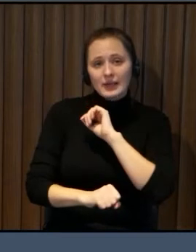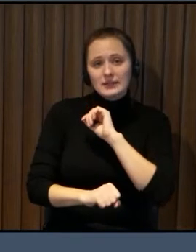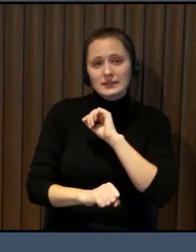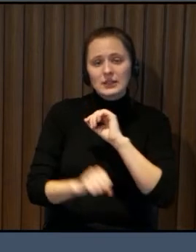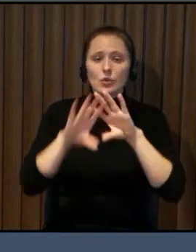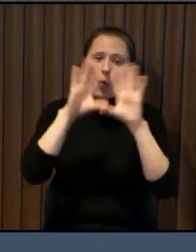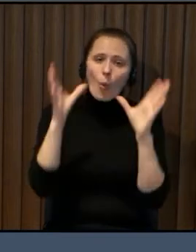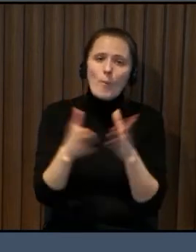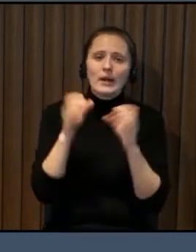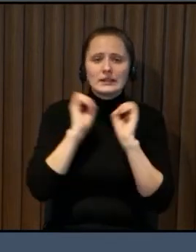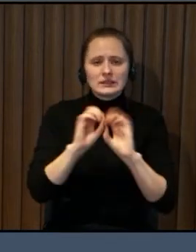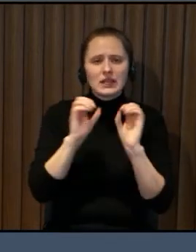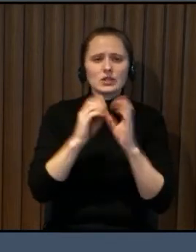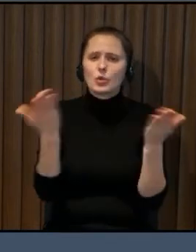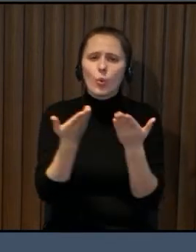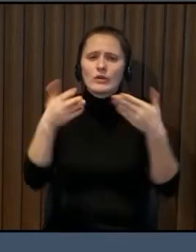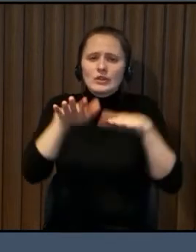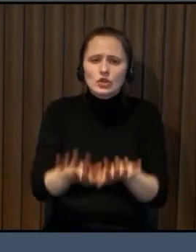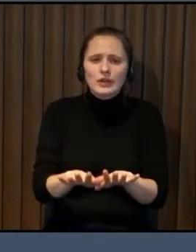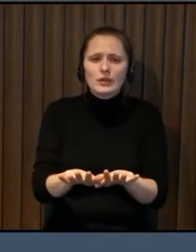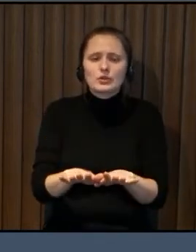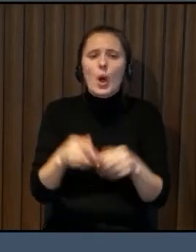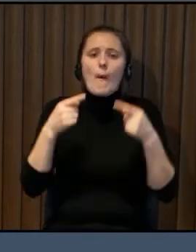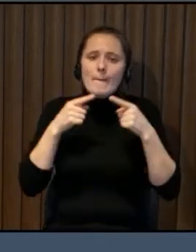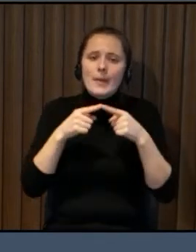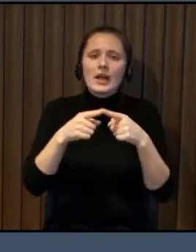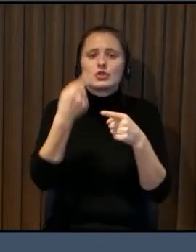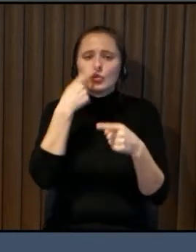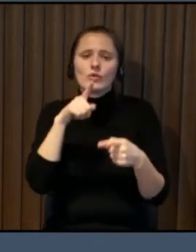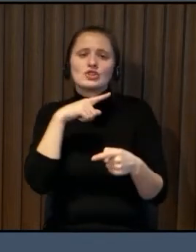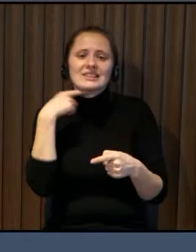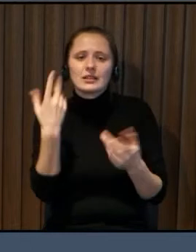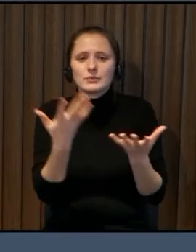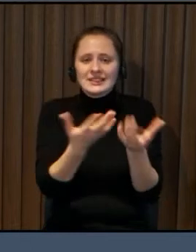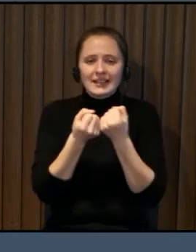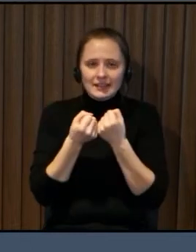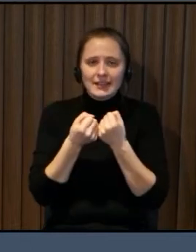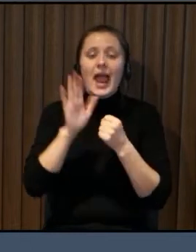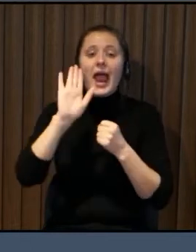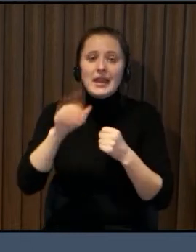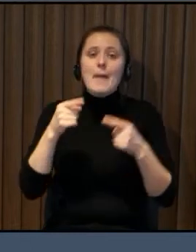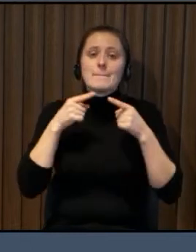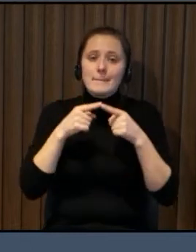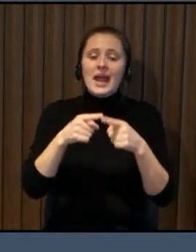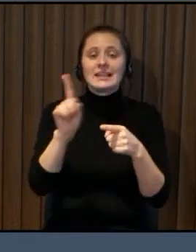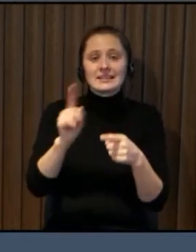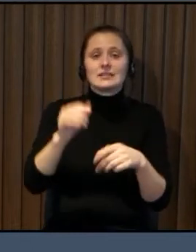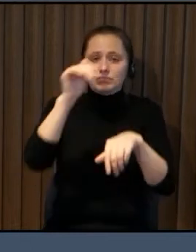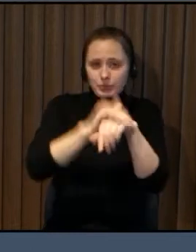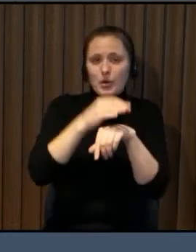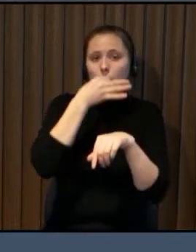What they think, and also the context. So what is the goal they want to achieve when they enter